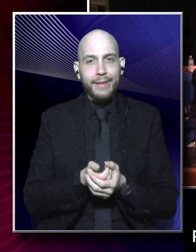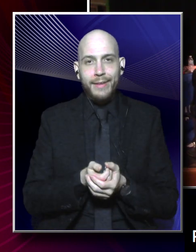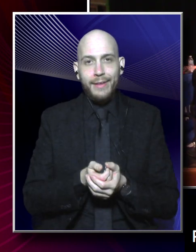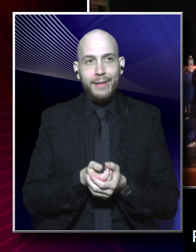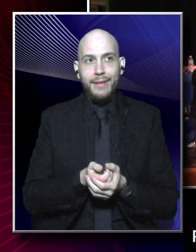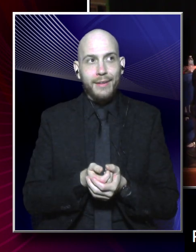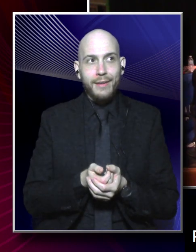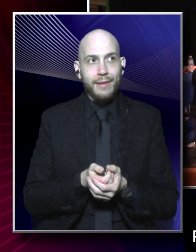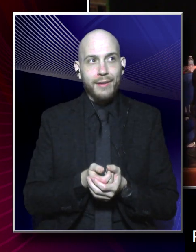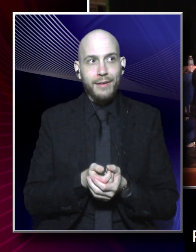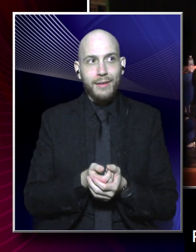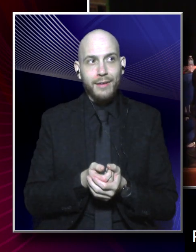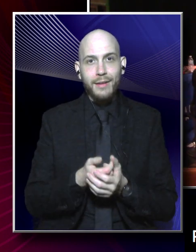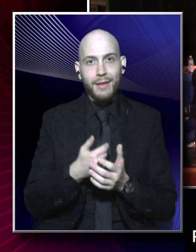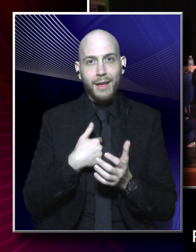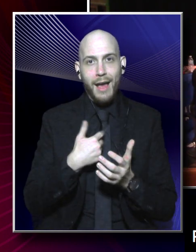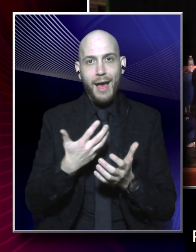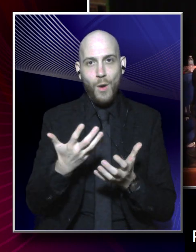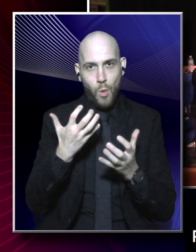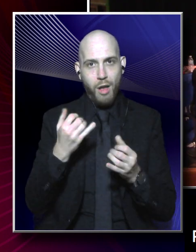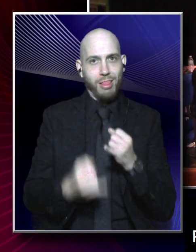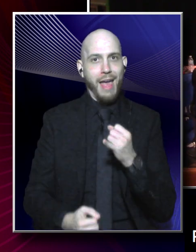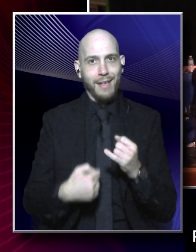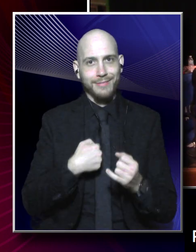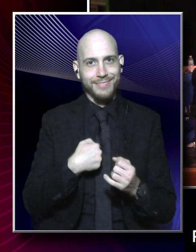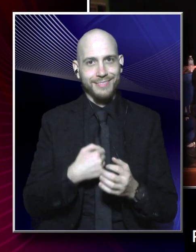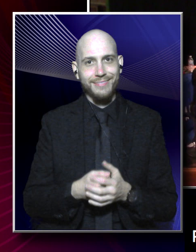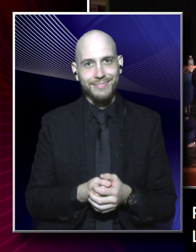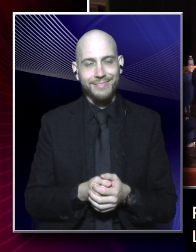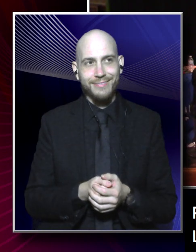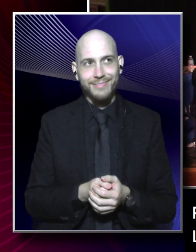I'm going to go last.